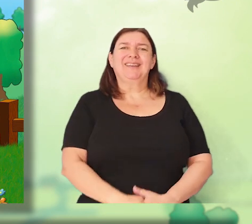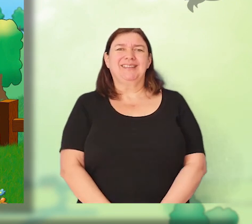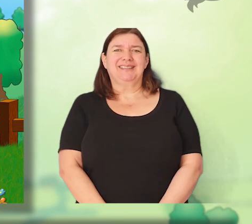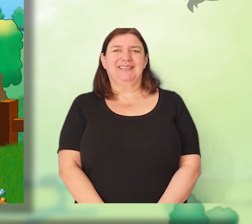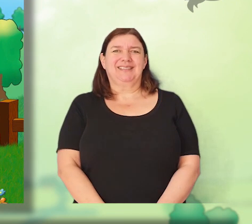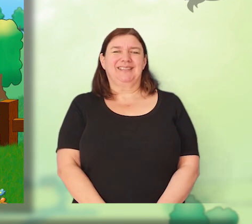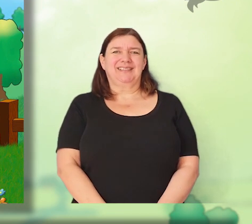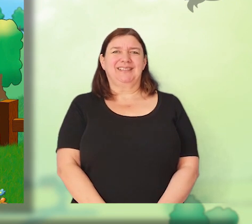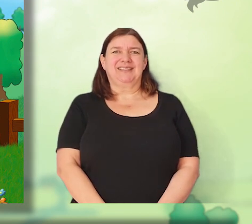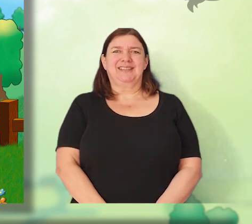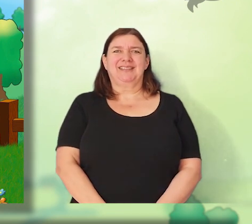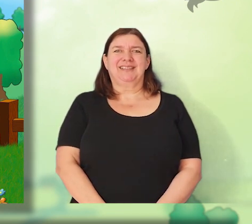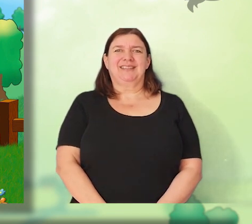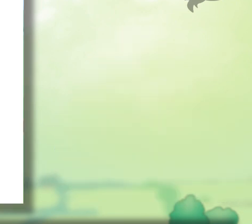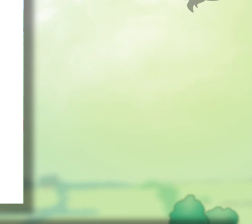go!